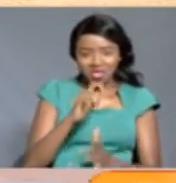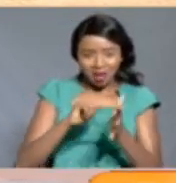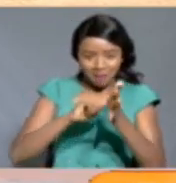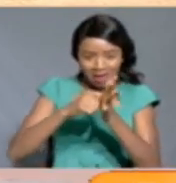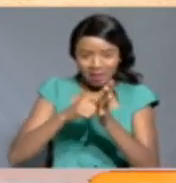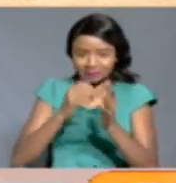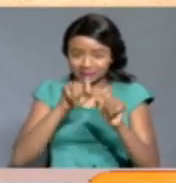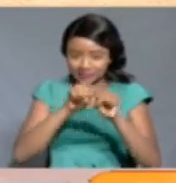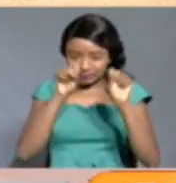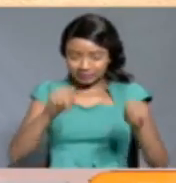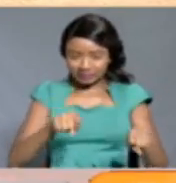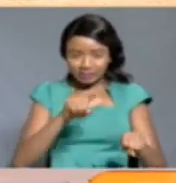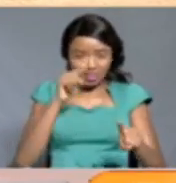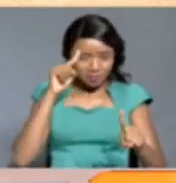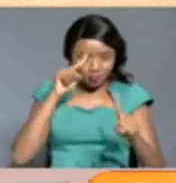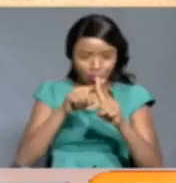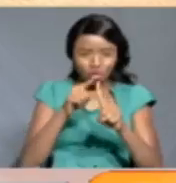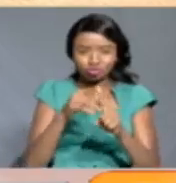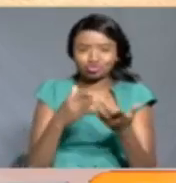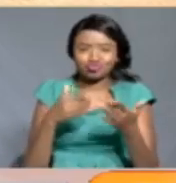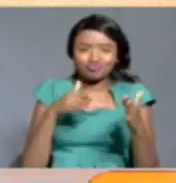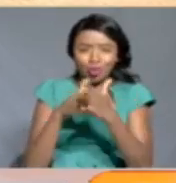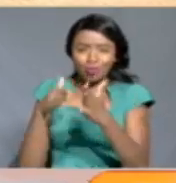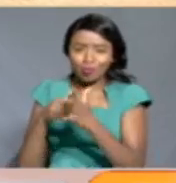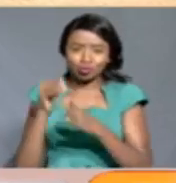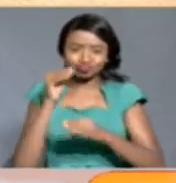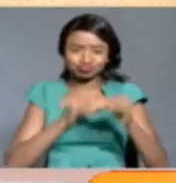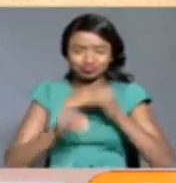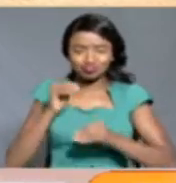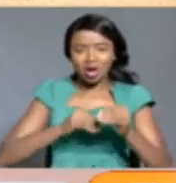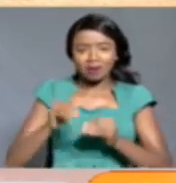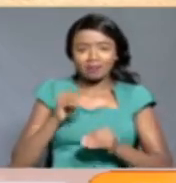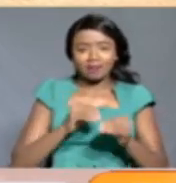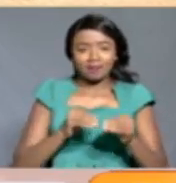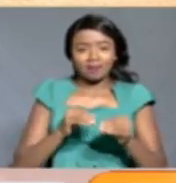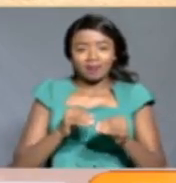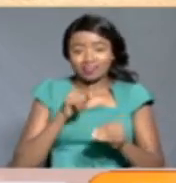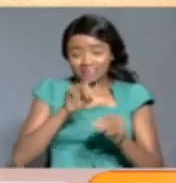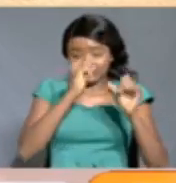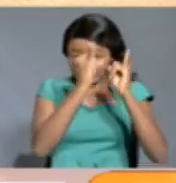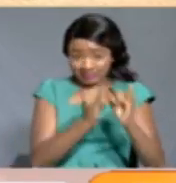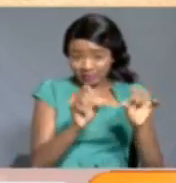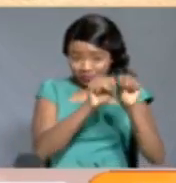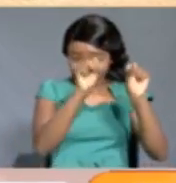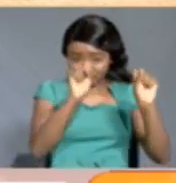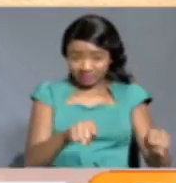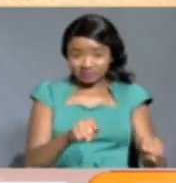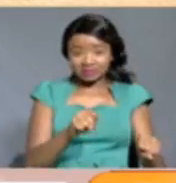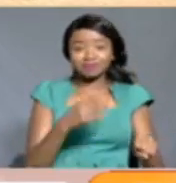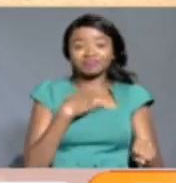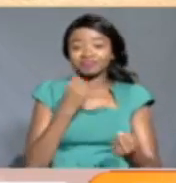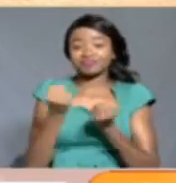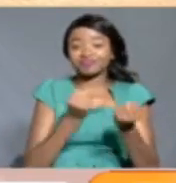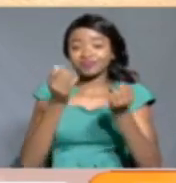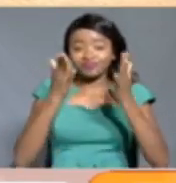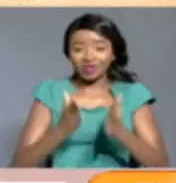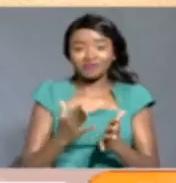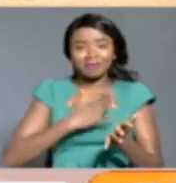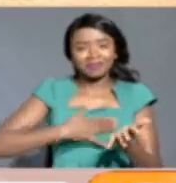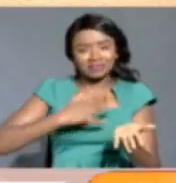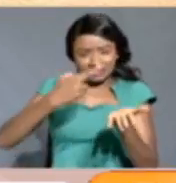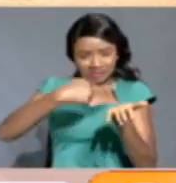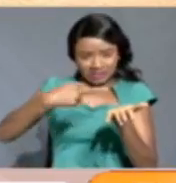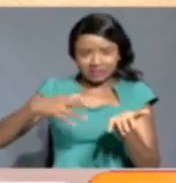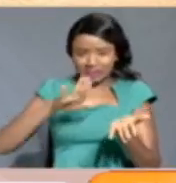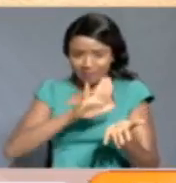hopes to seal leakages and double revenue allocation. The new system requires motorists to register themselves